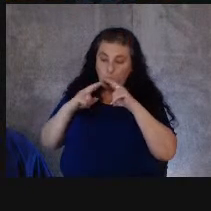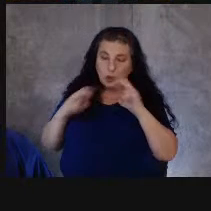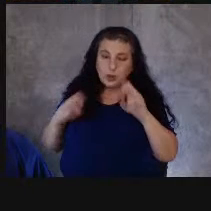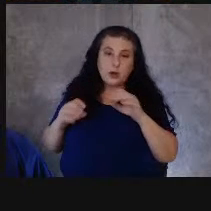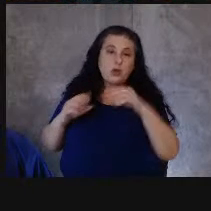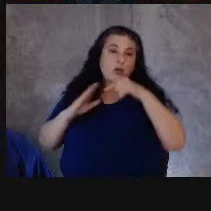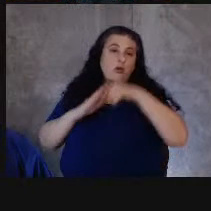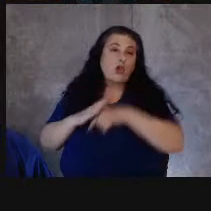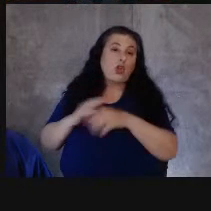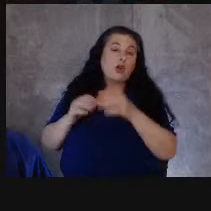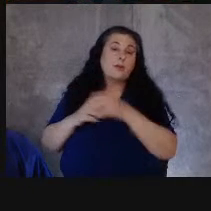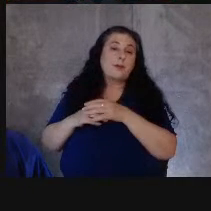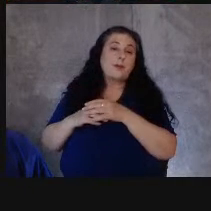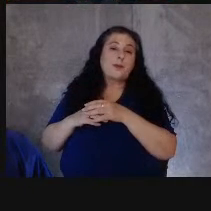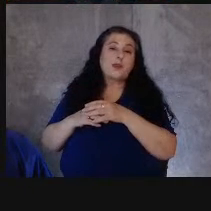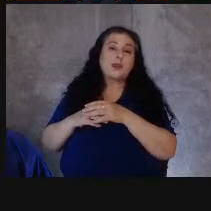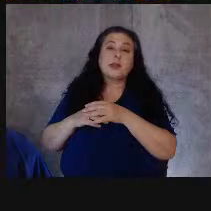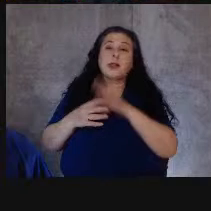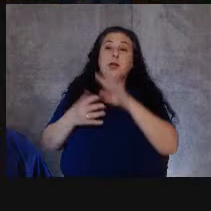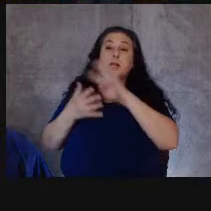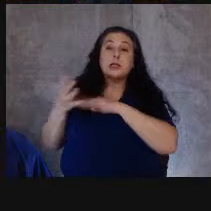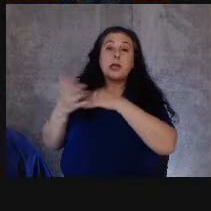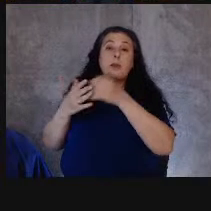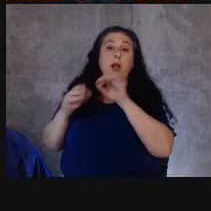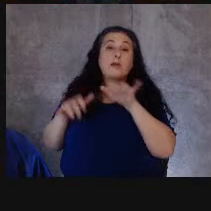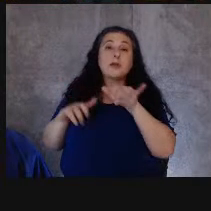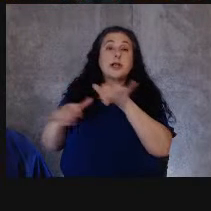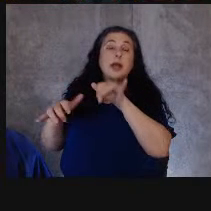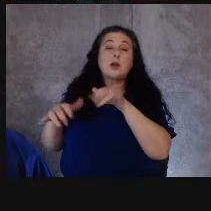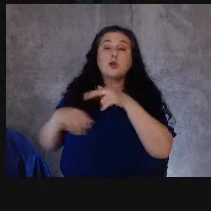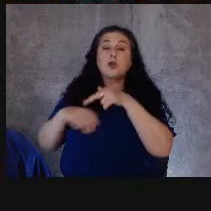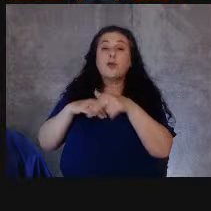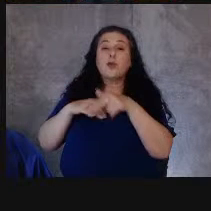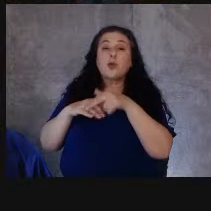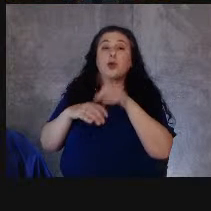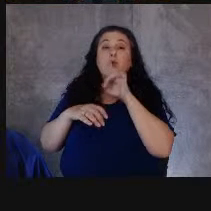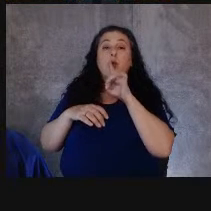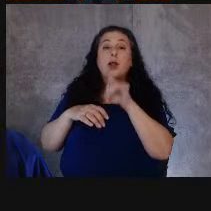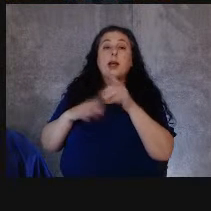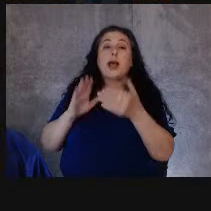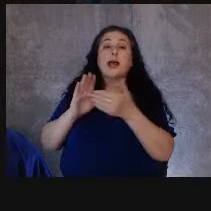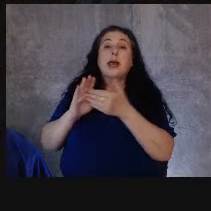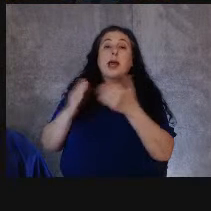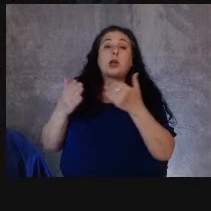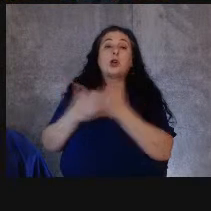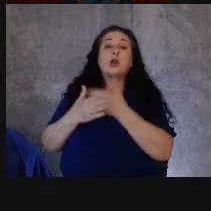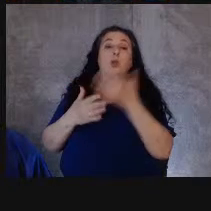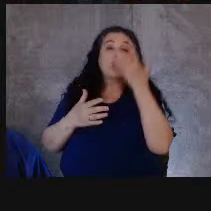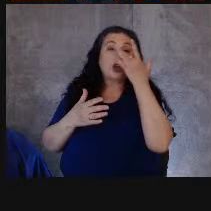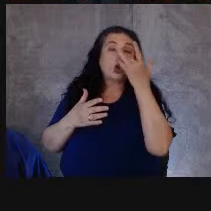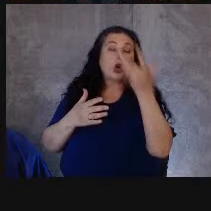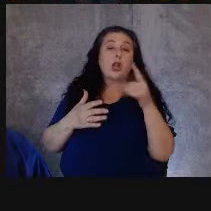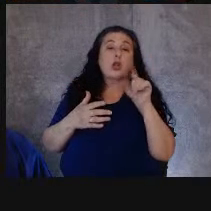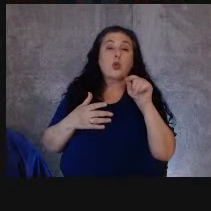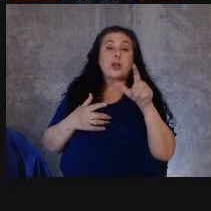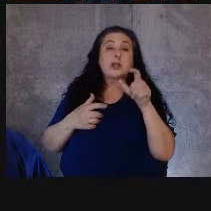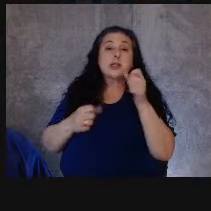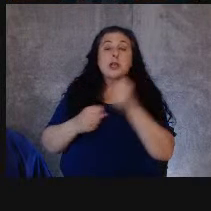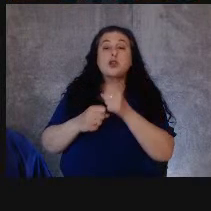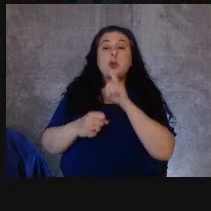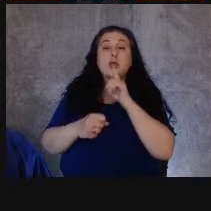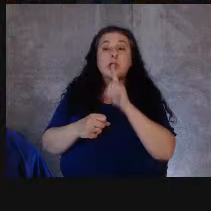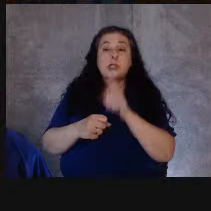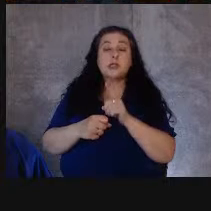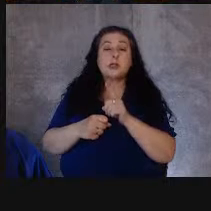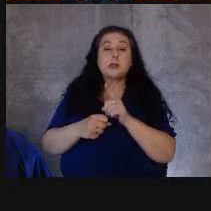further. The table of standards refers to what was really, again, new in the early 20th century, which